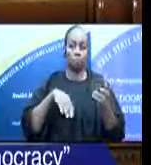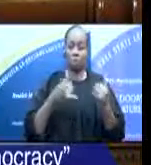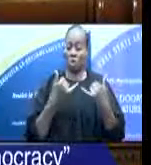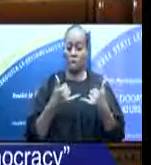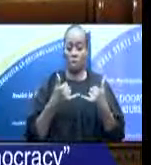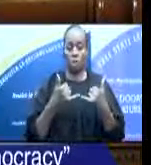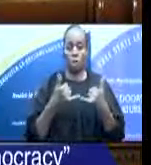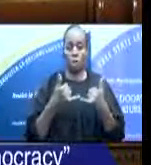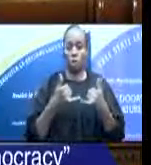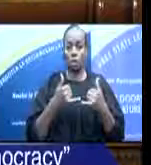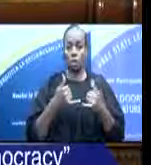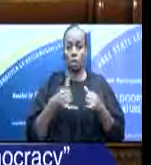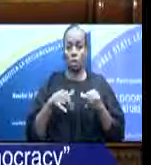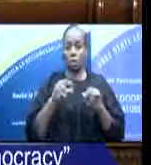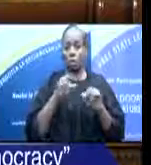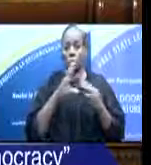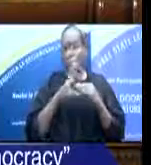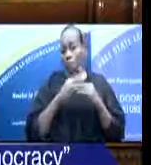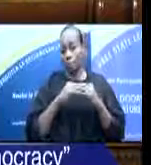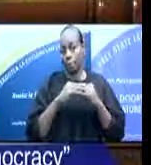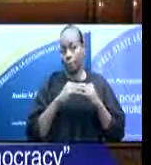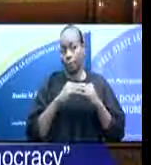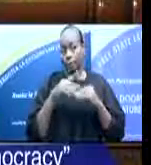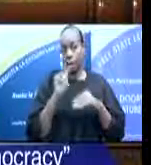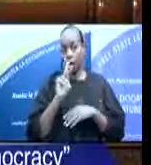now, Honorable Khakha.